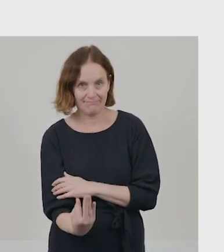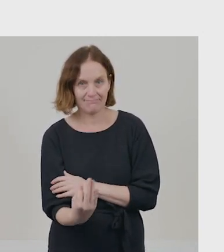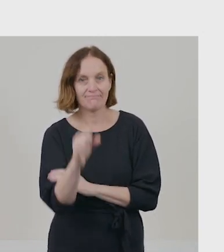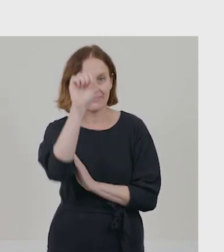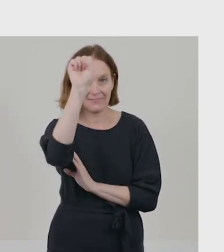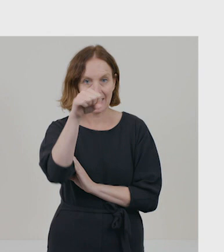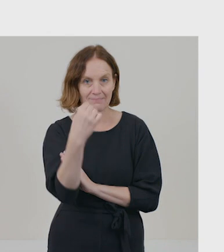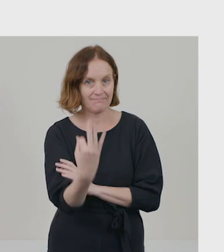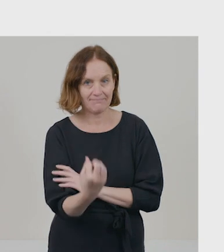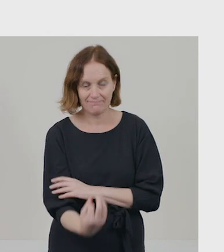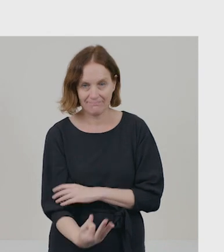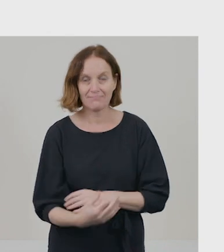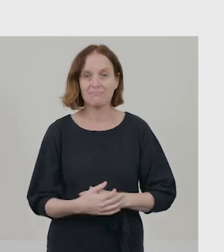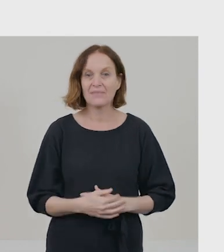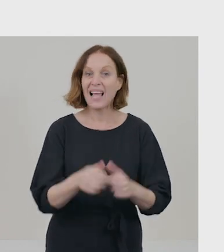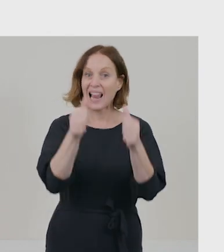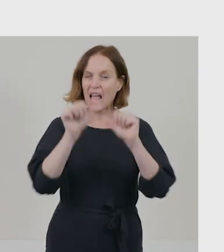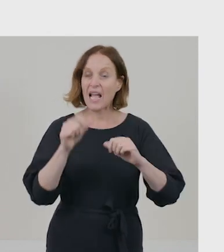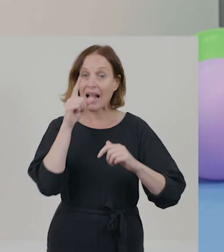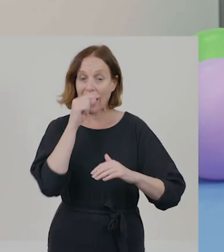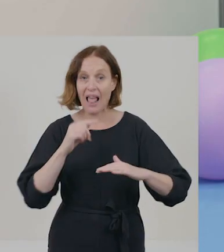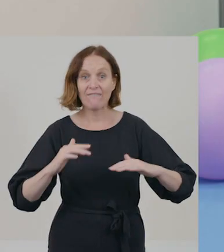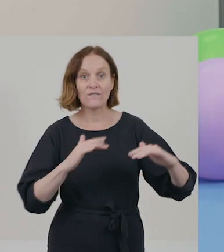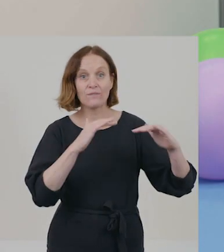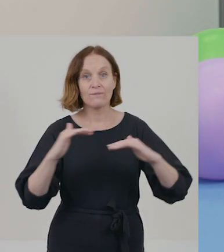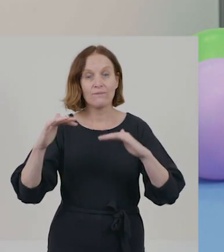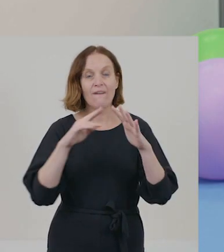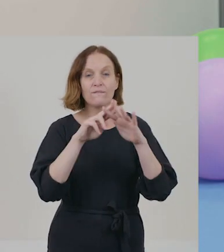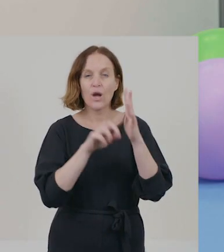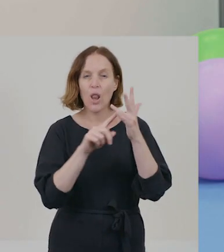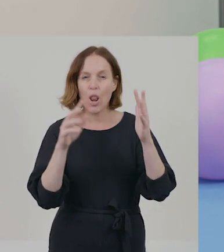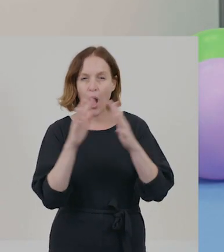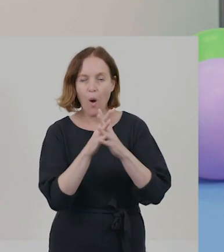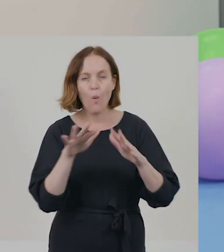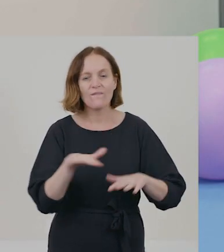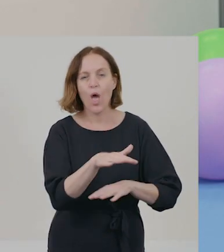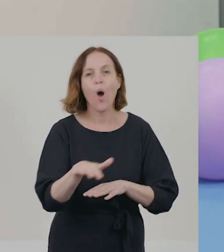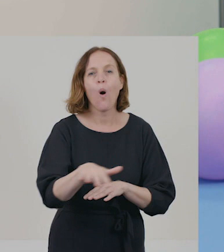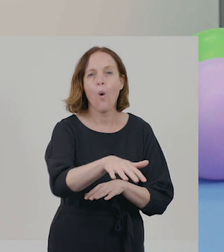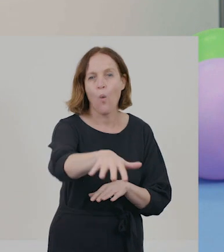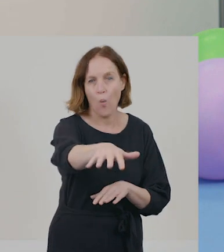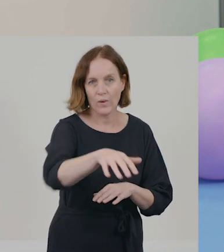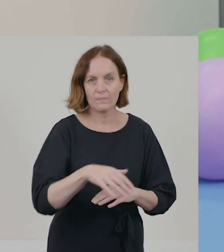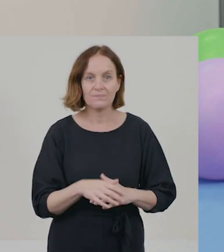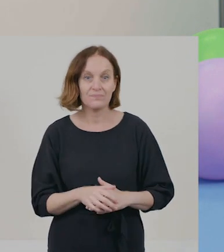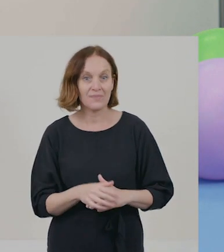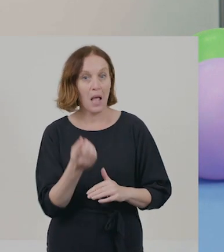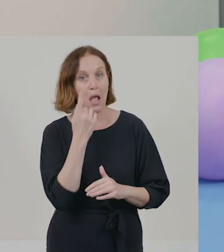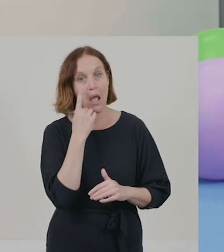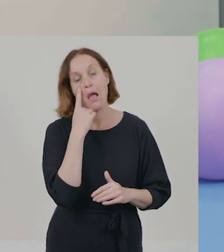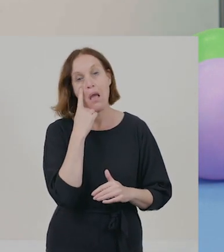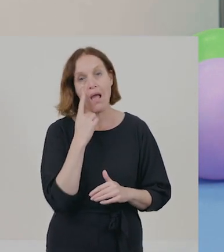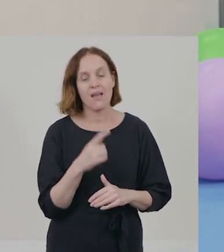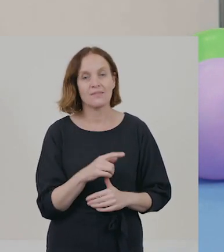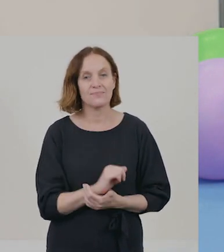we are going to observe is the ability to flow. Flow means to move steadily in a stream or current. Let's take